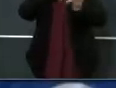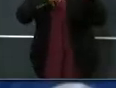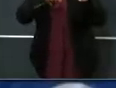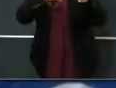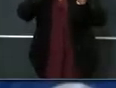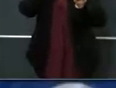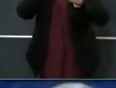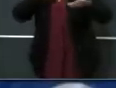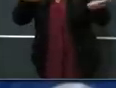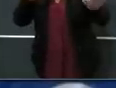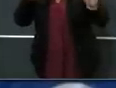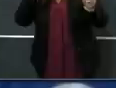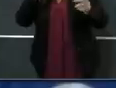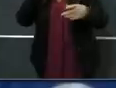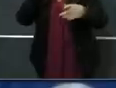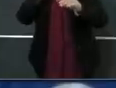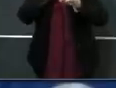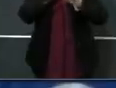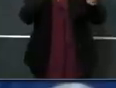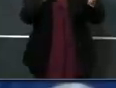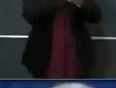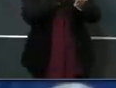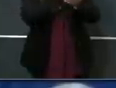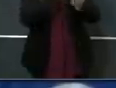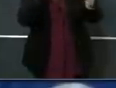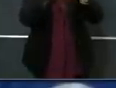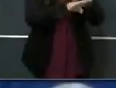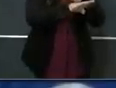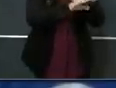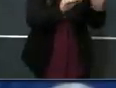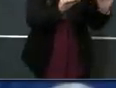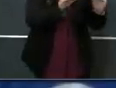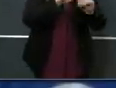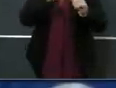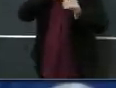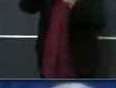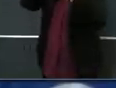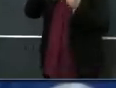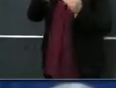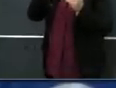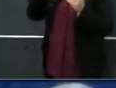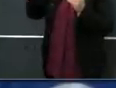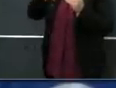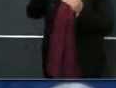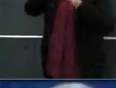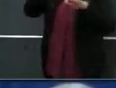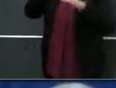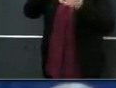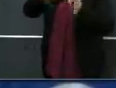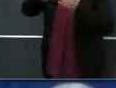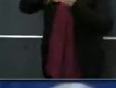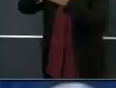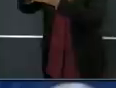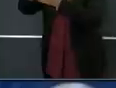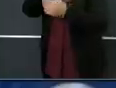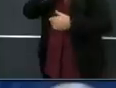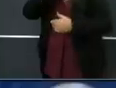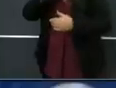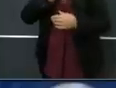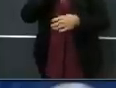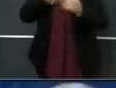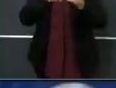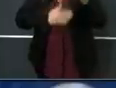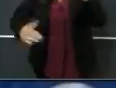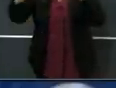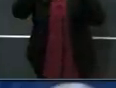the classroom, but we hope and expect are learning every day. The issues of equity, the issues